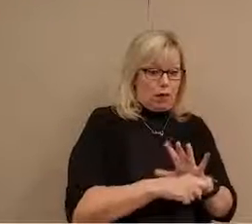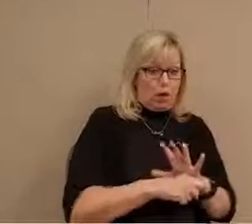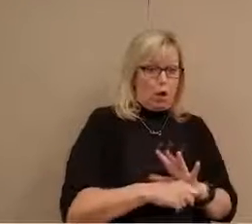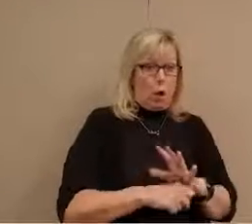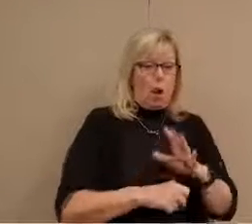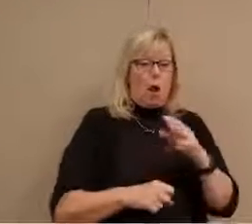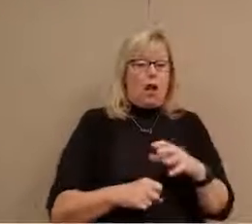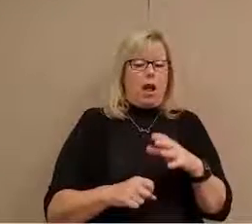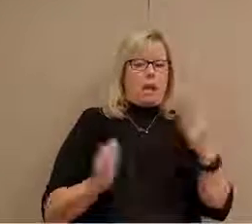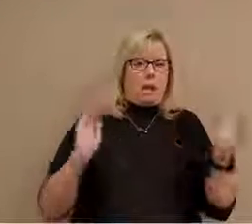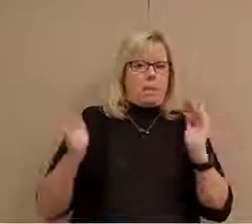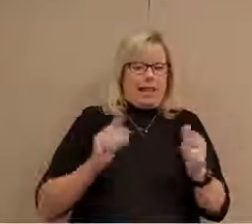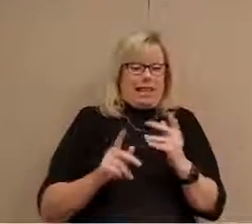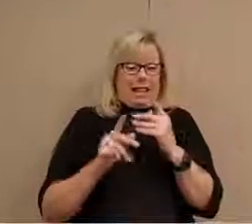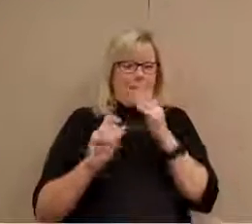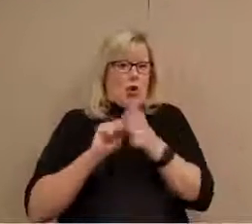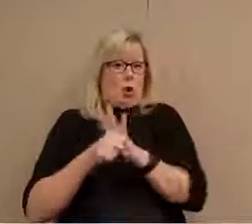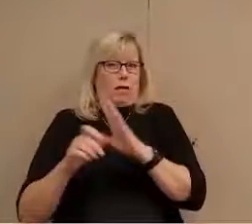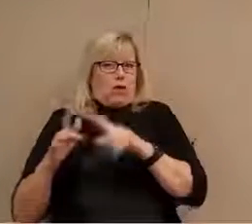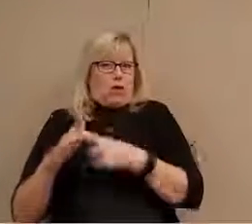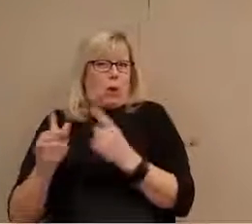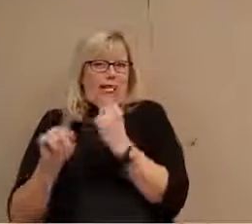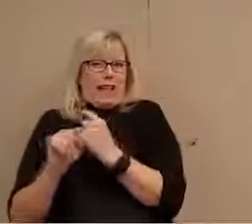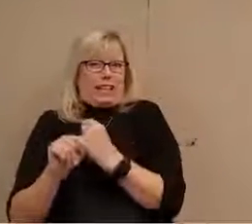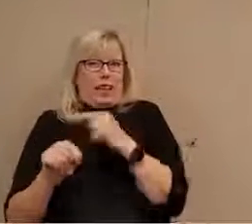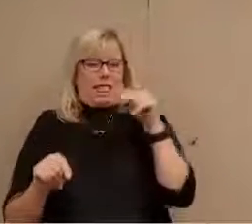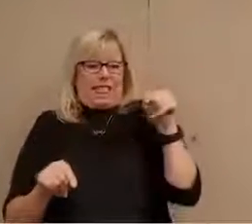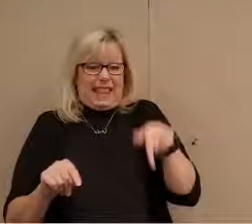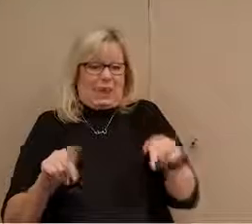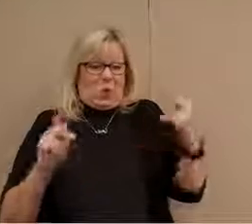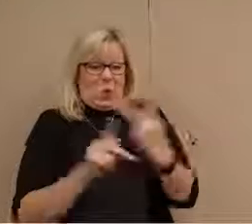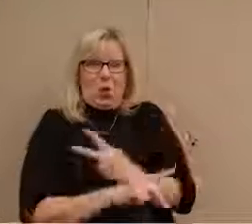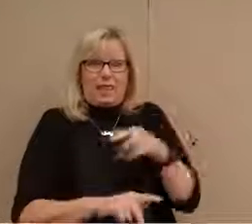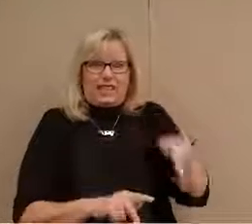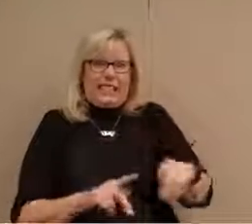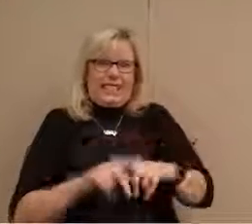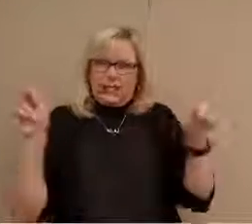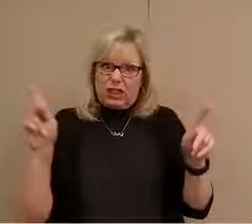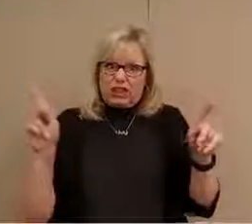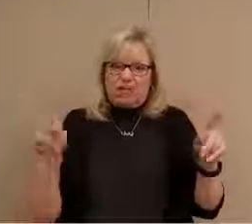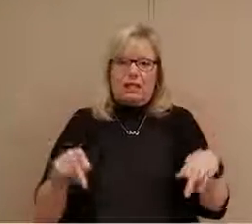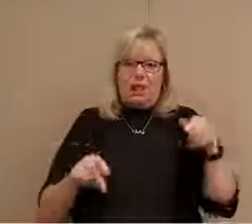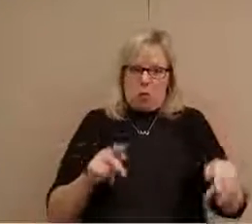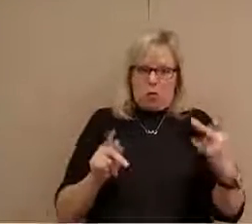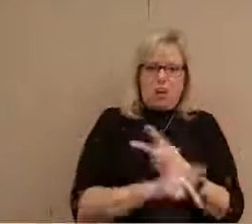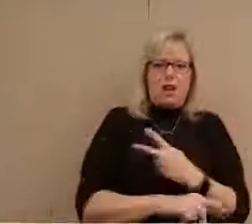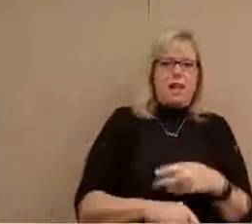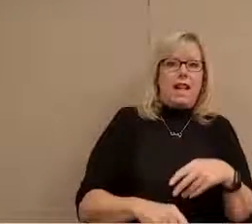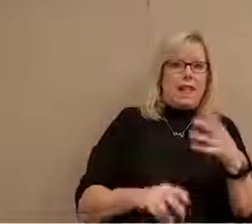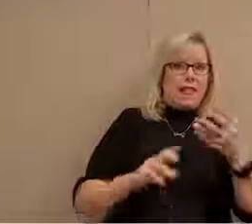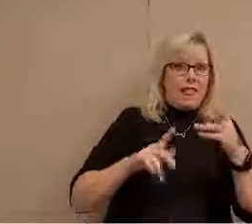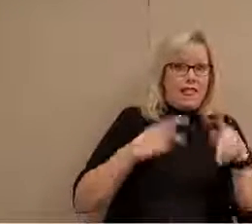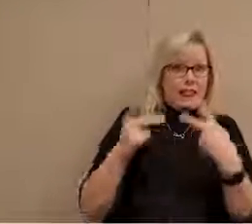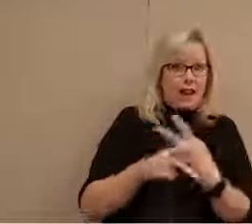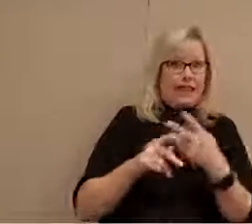a year ago. That this is worse for all of us. And do variants continue to get